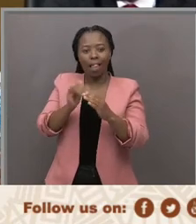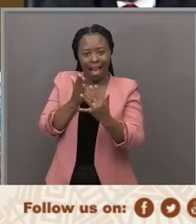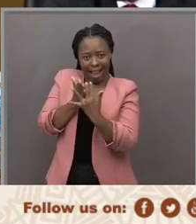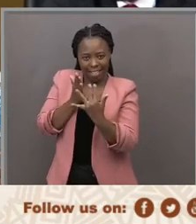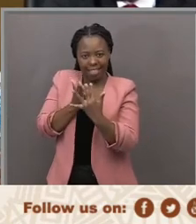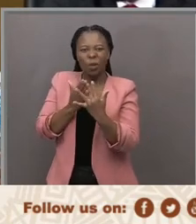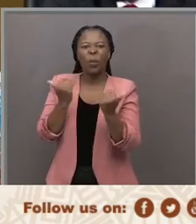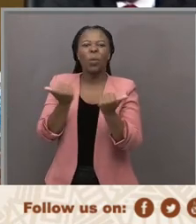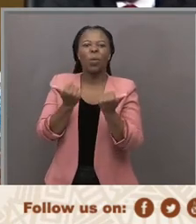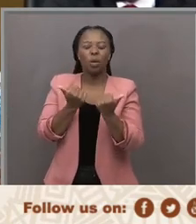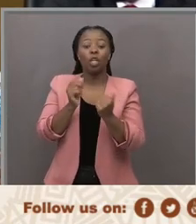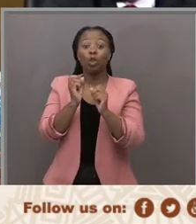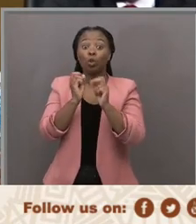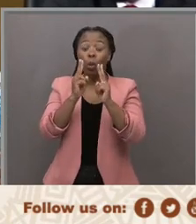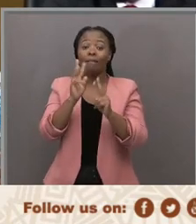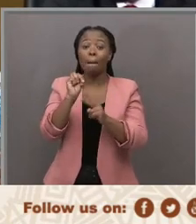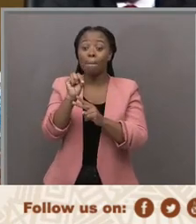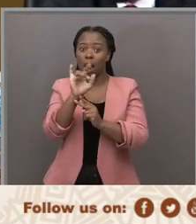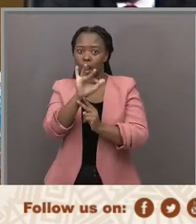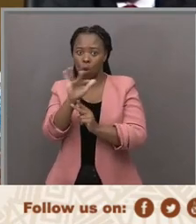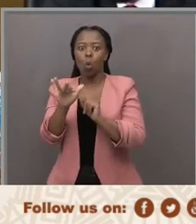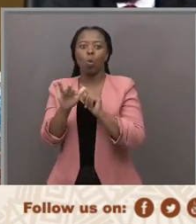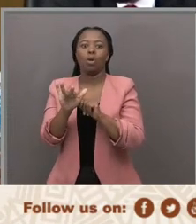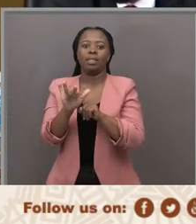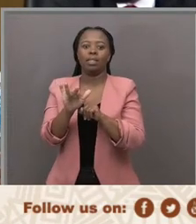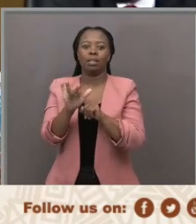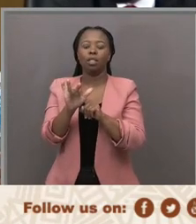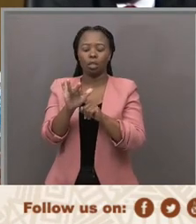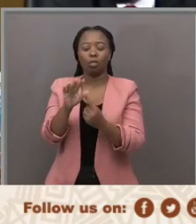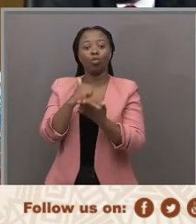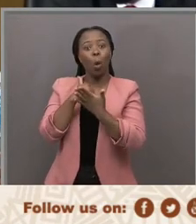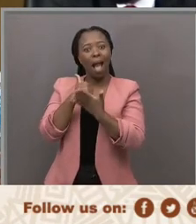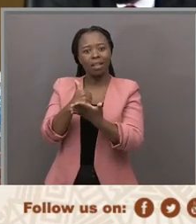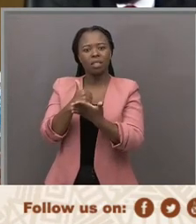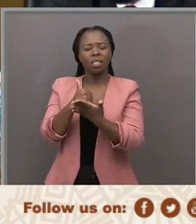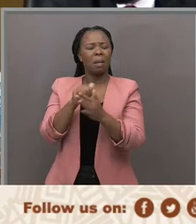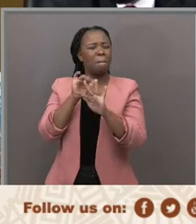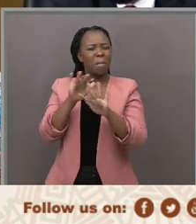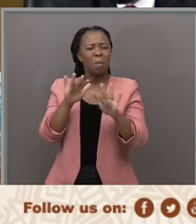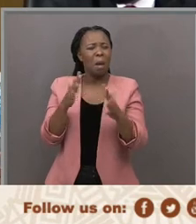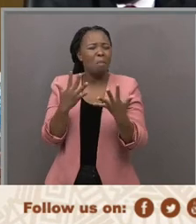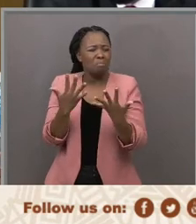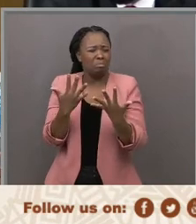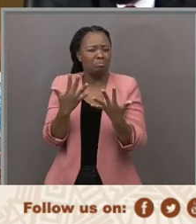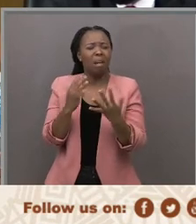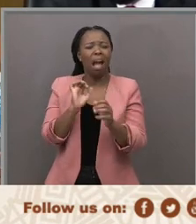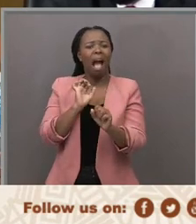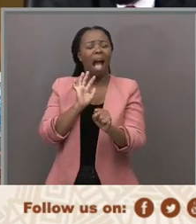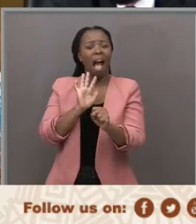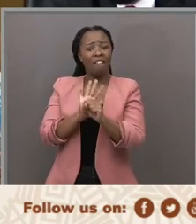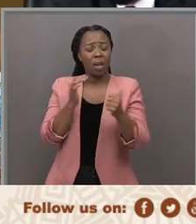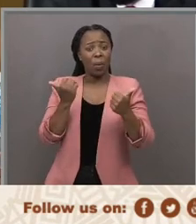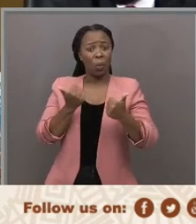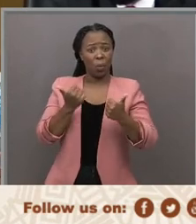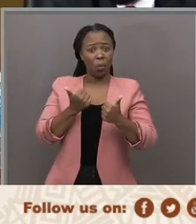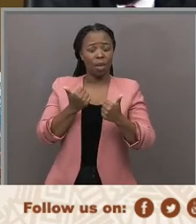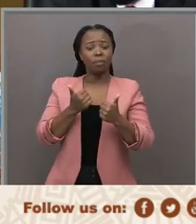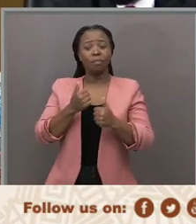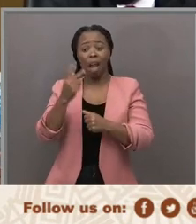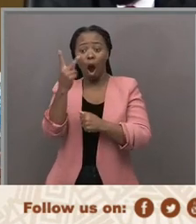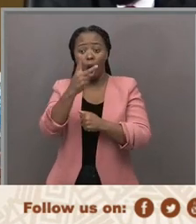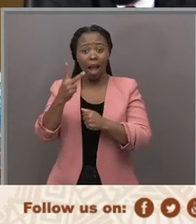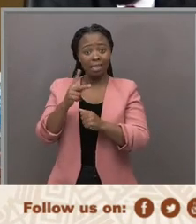million rands to assist those in the midst of COVID-19, the athletes and the artists who couldn't